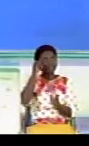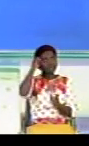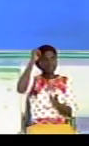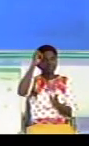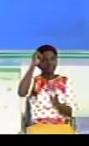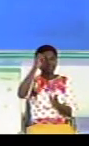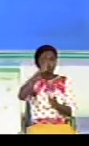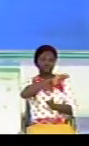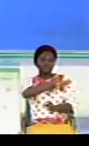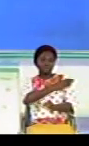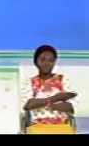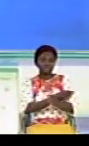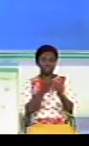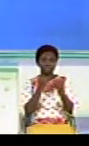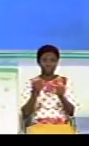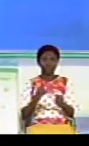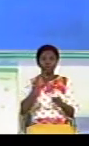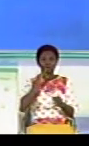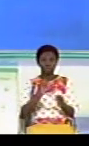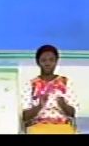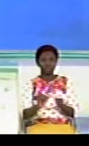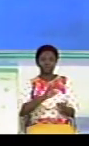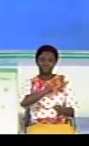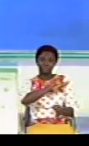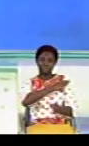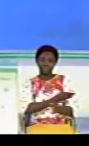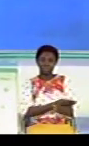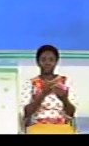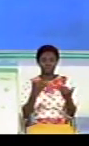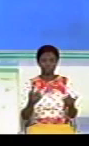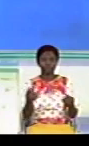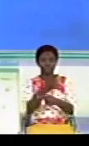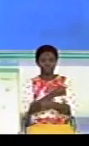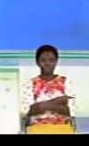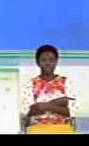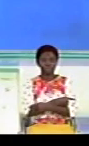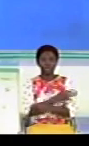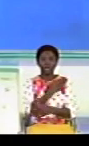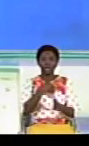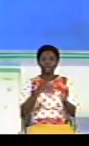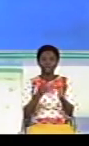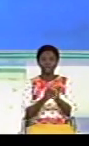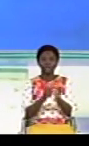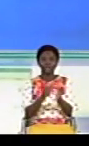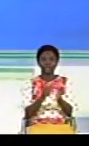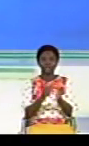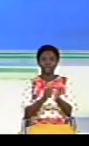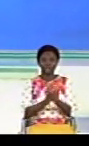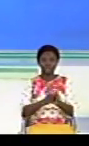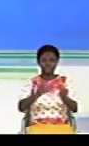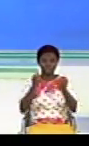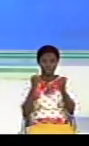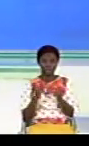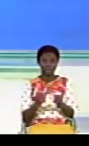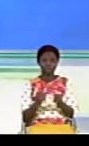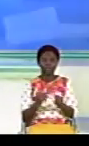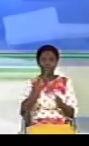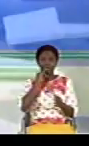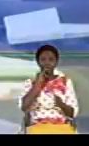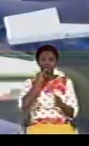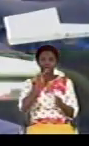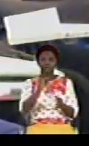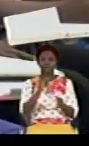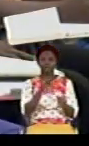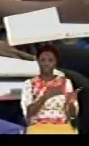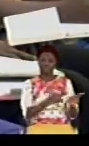today. His power is still mighty today. And that arm and that power is ready to deliver you.